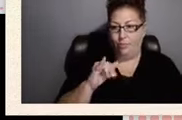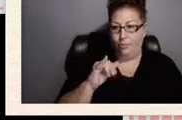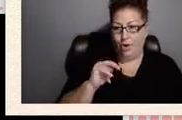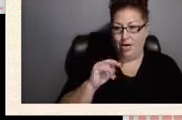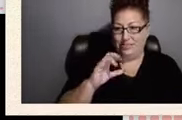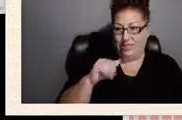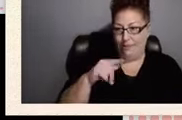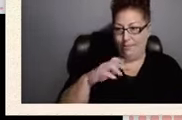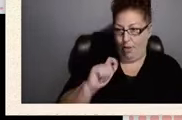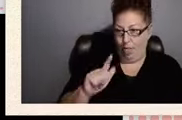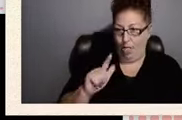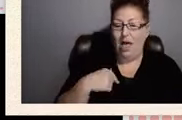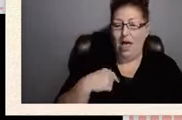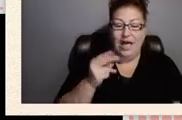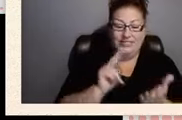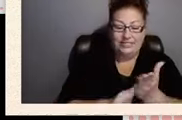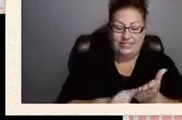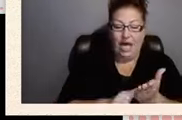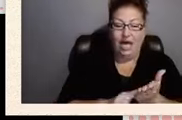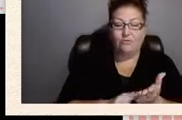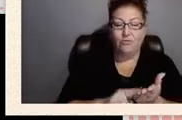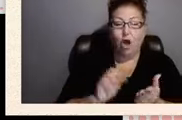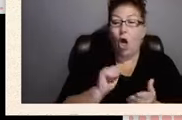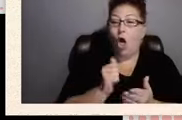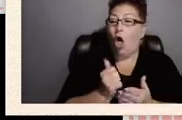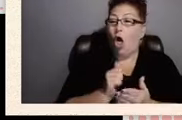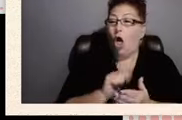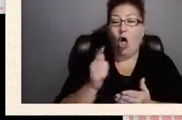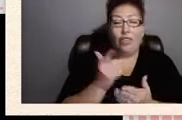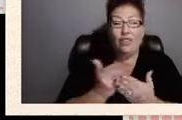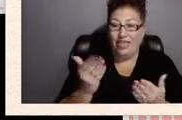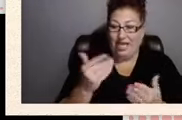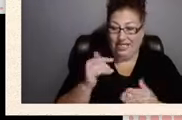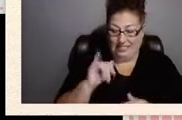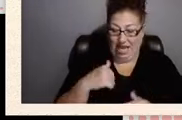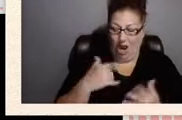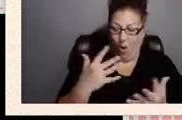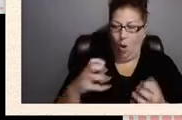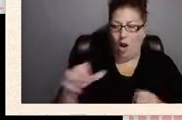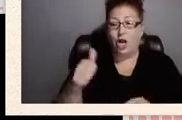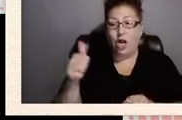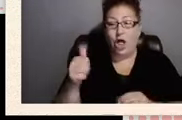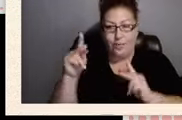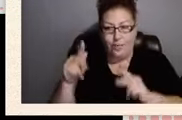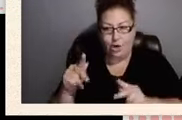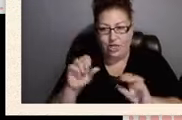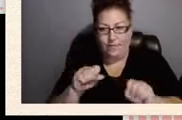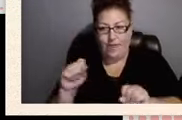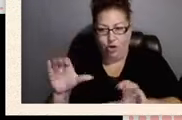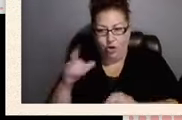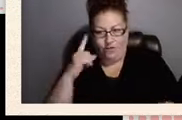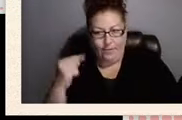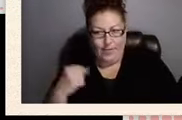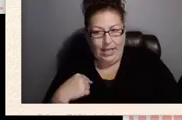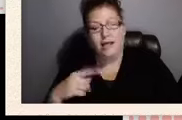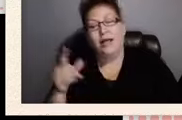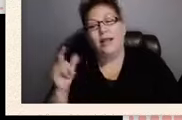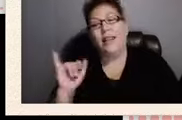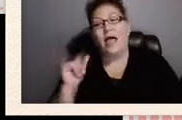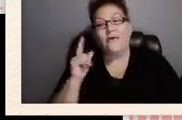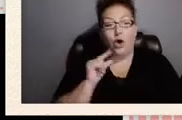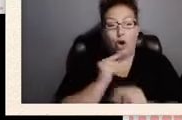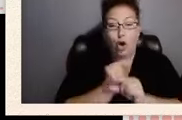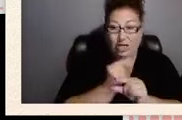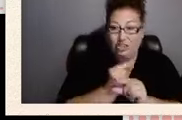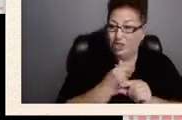document saying all of the things that I want someone else to be able to do for me. So with guardianship, I lose my